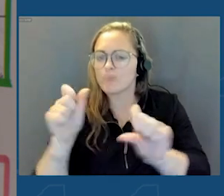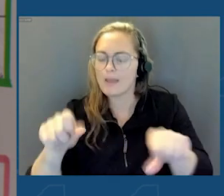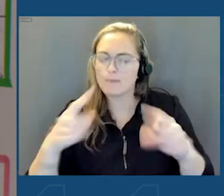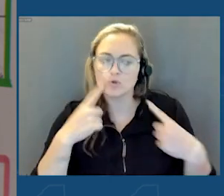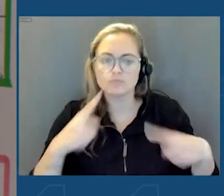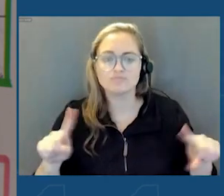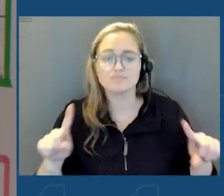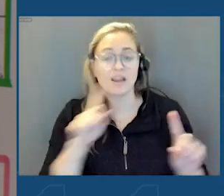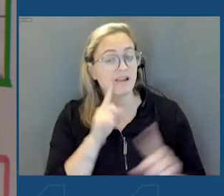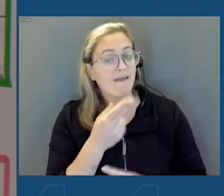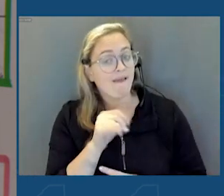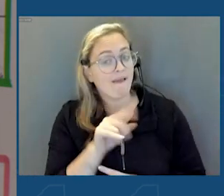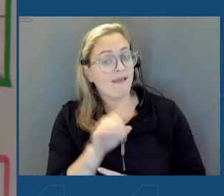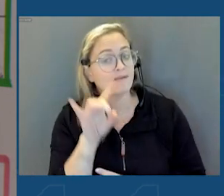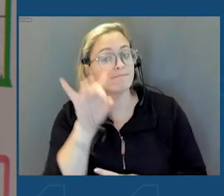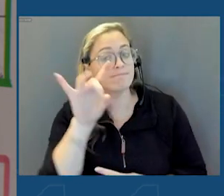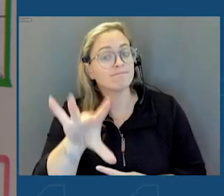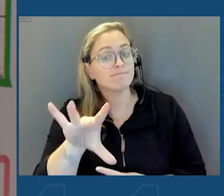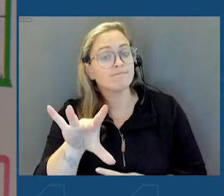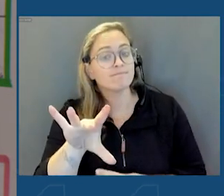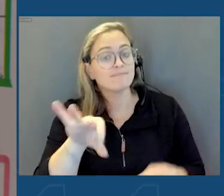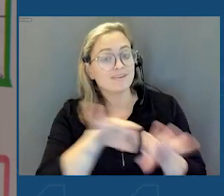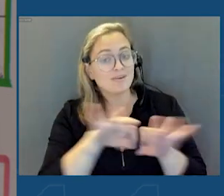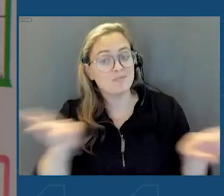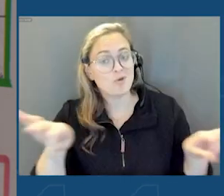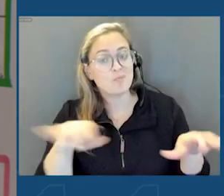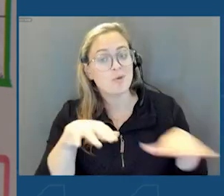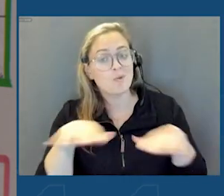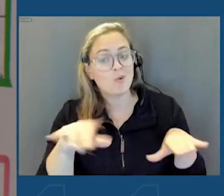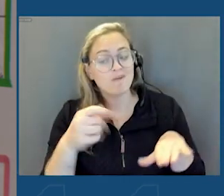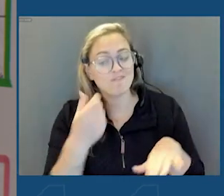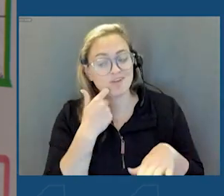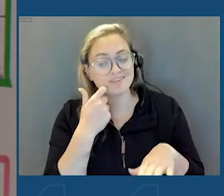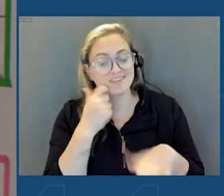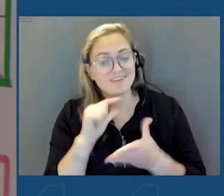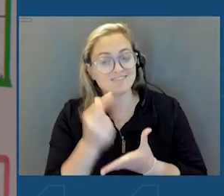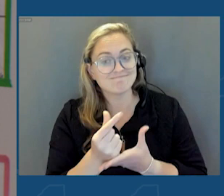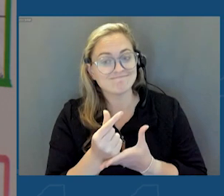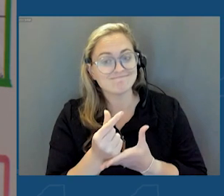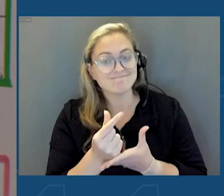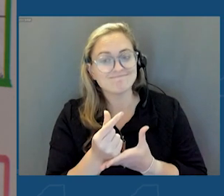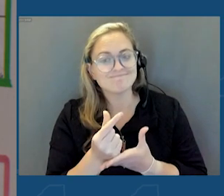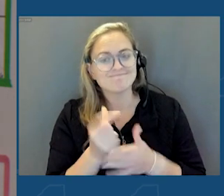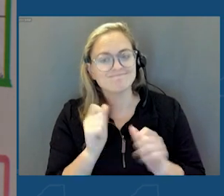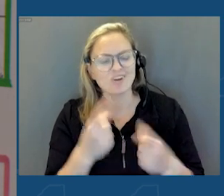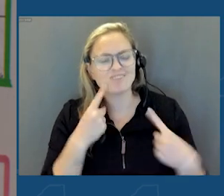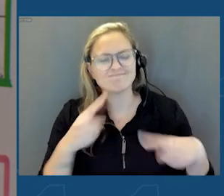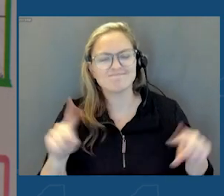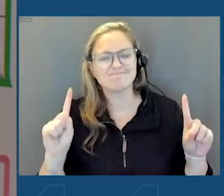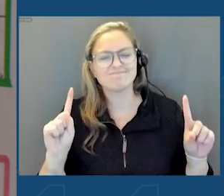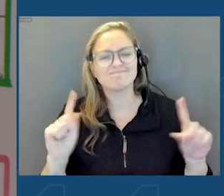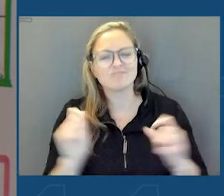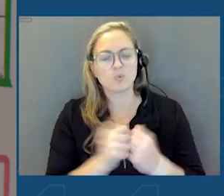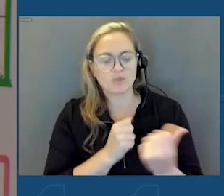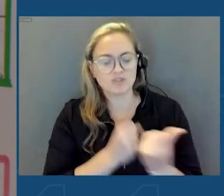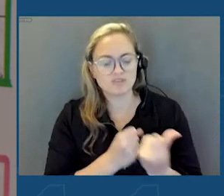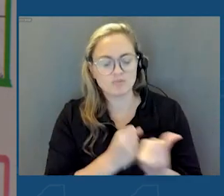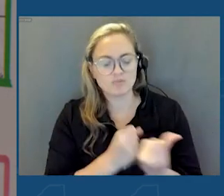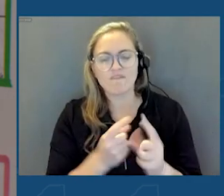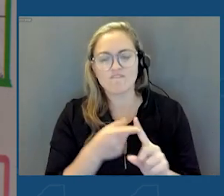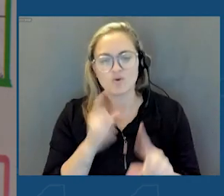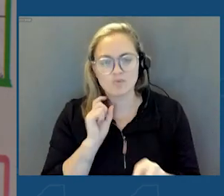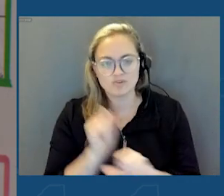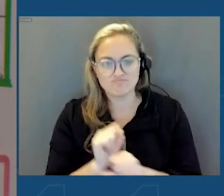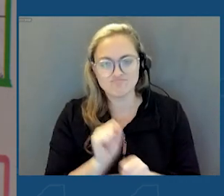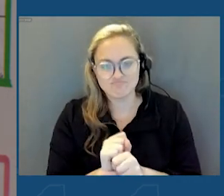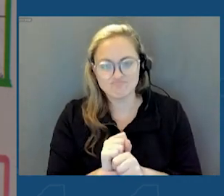hint. It involved a diploma and walking down the aisle just a few weeks ago, what she was able to achieve with the support she's able to receive at this wonderful